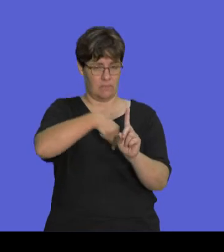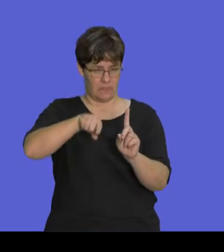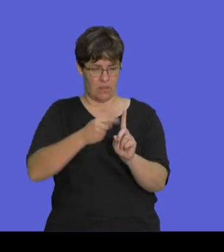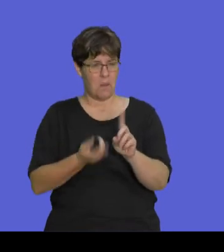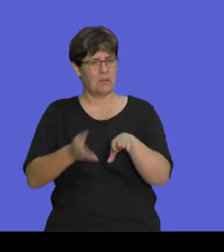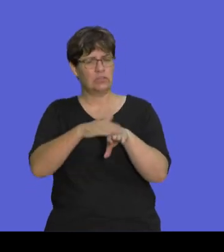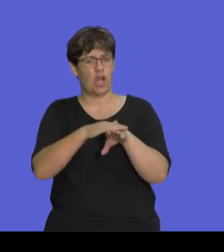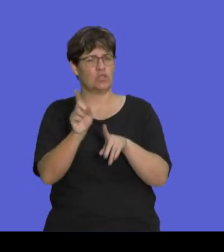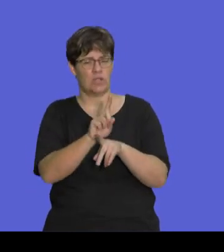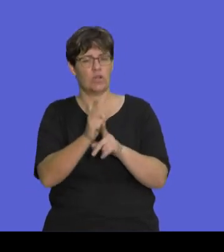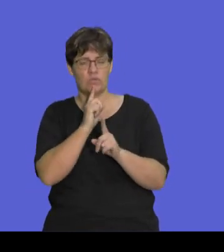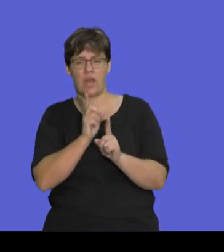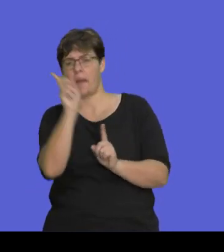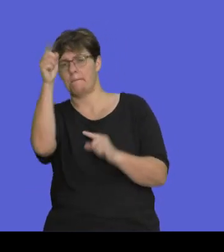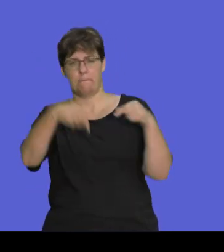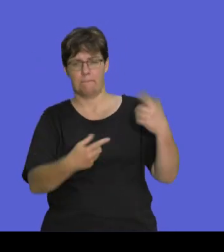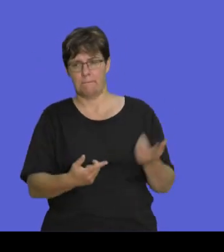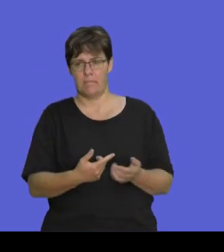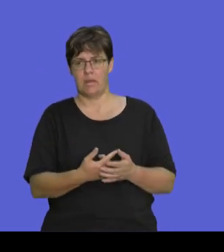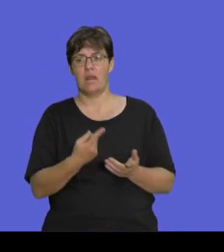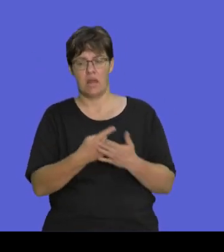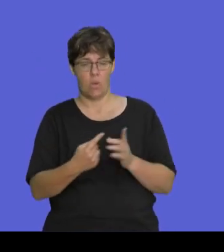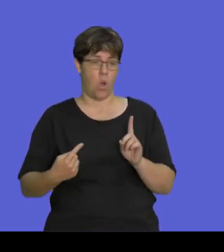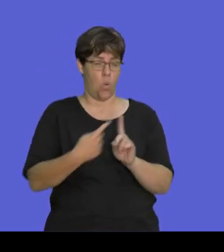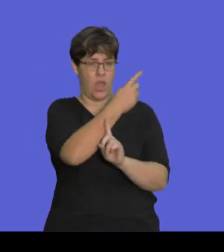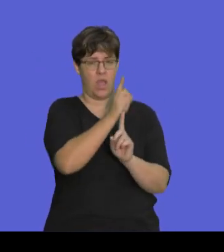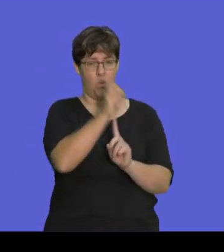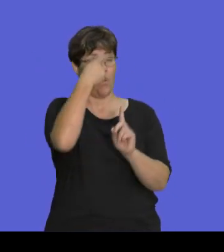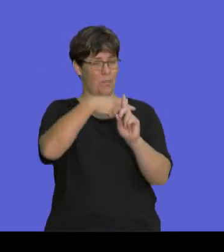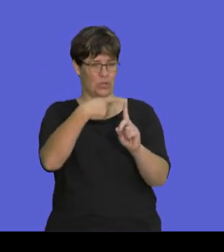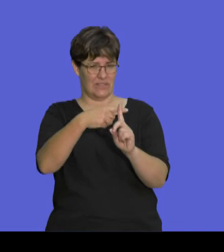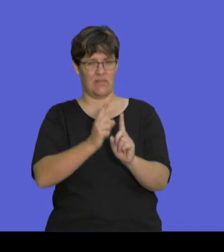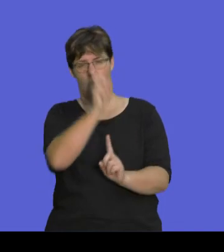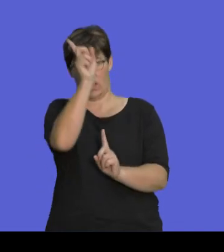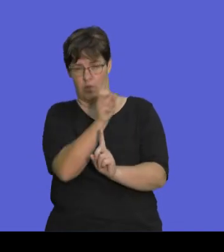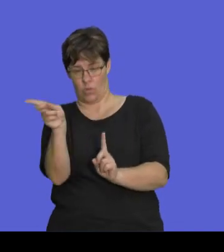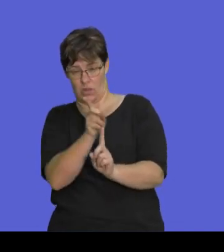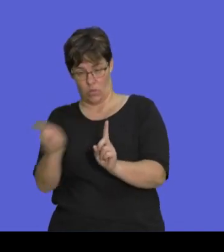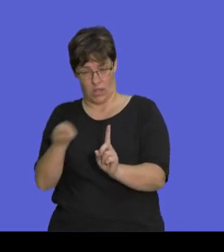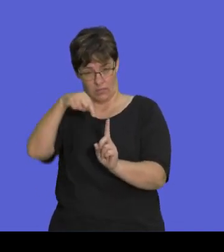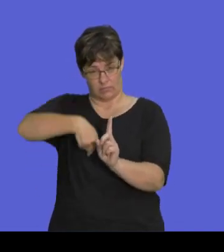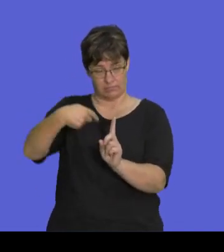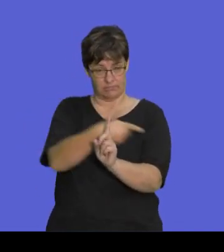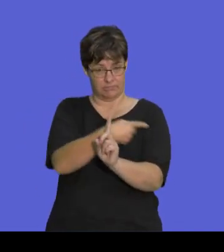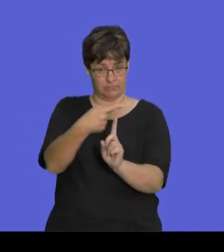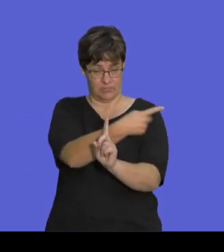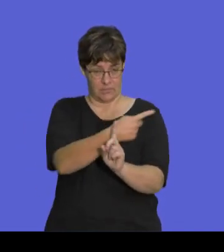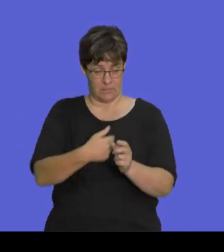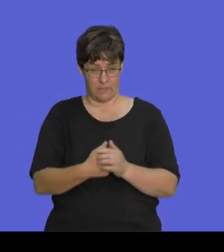type of charge just to emphasize the issue of direction. So the direction is away, okay? This is what we've managed